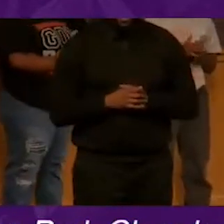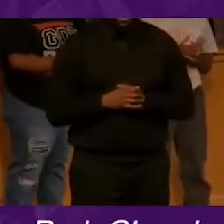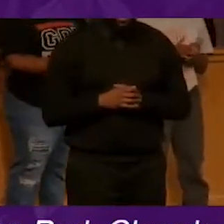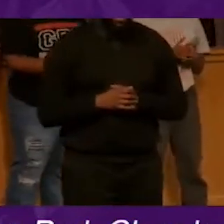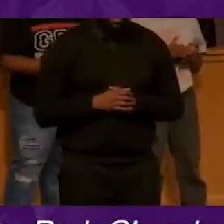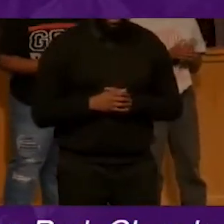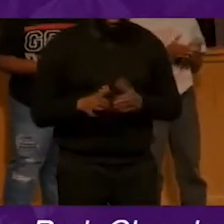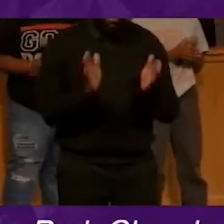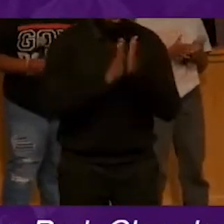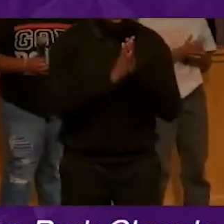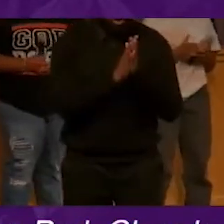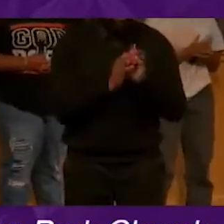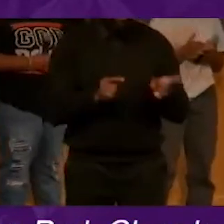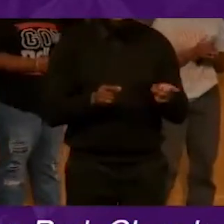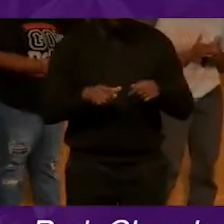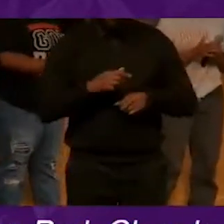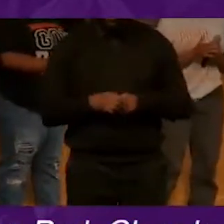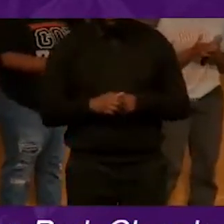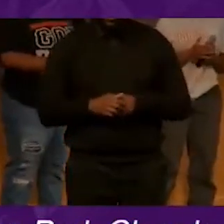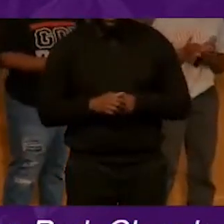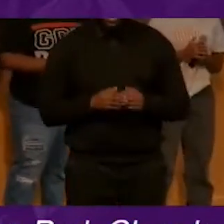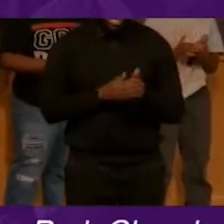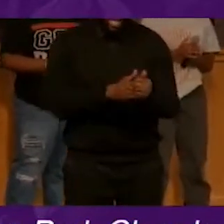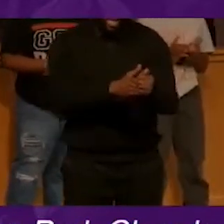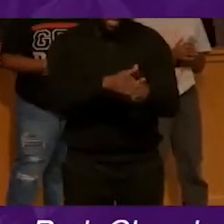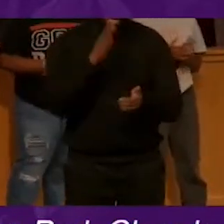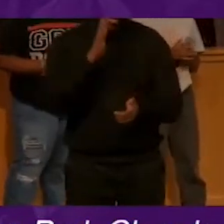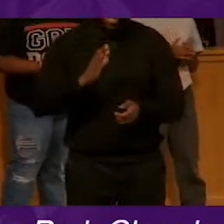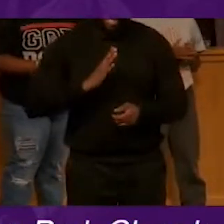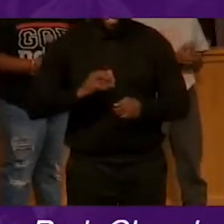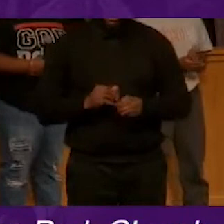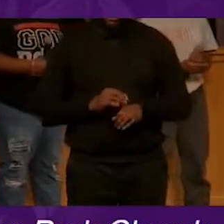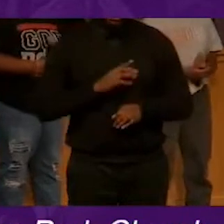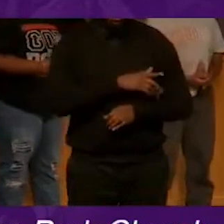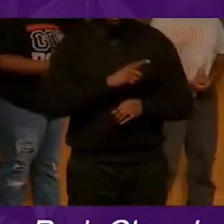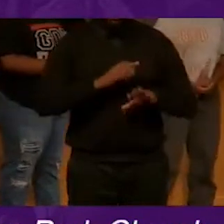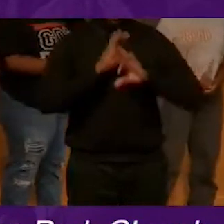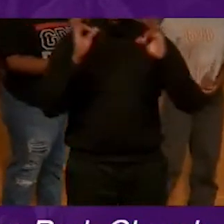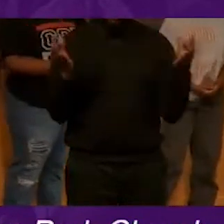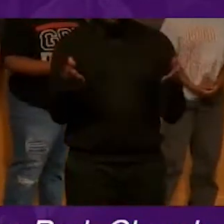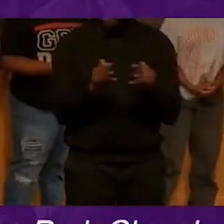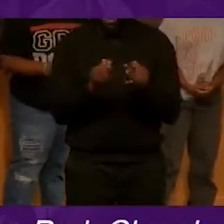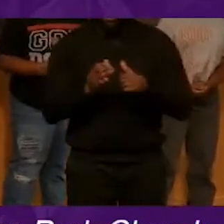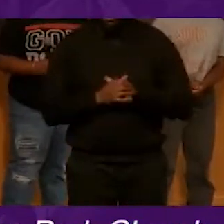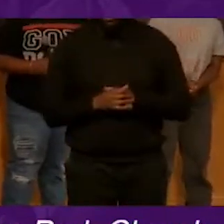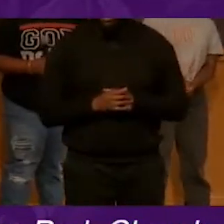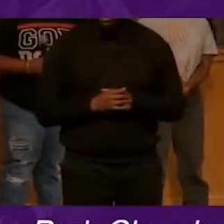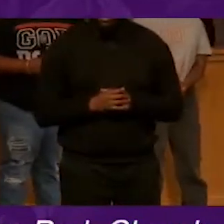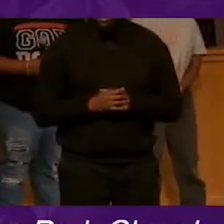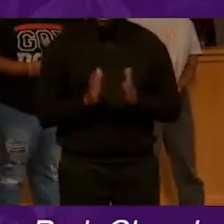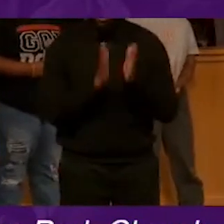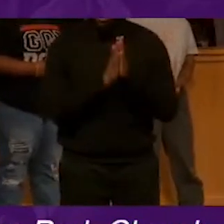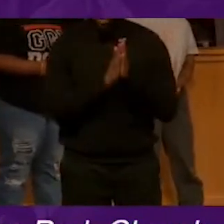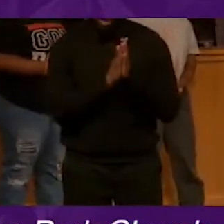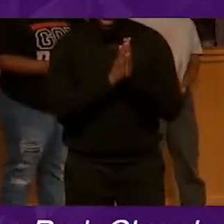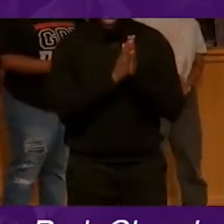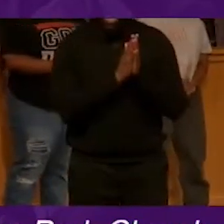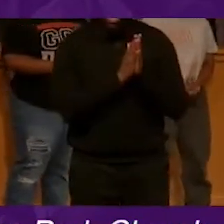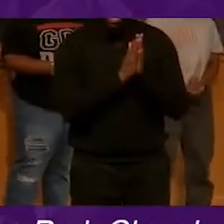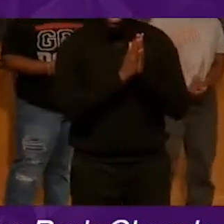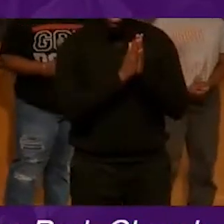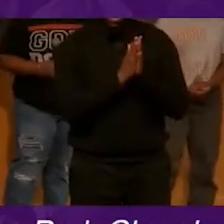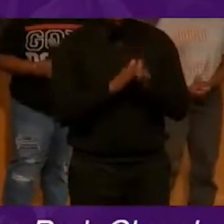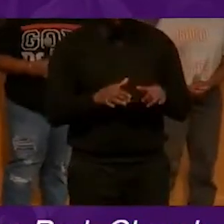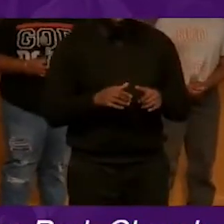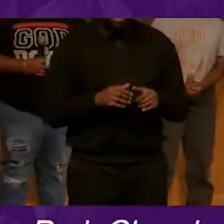We're going to pray a prayer for our leading lady and for her family. And we want to pray for you. So for those of you